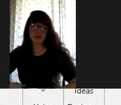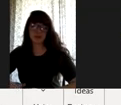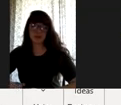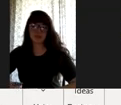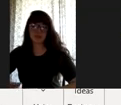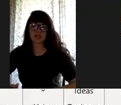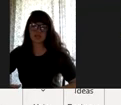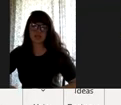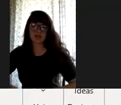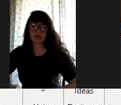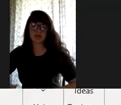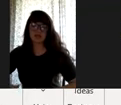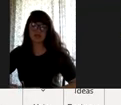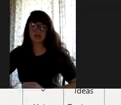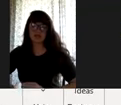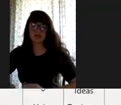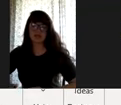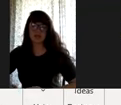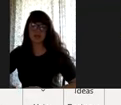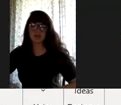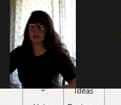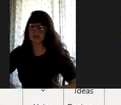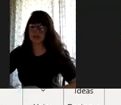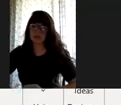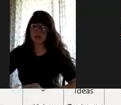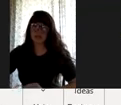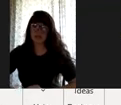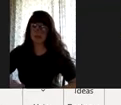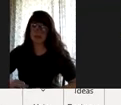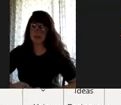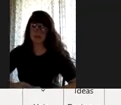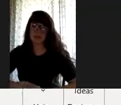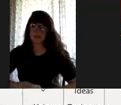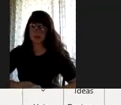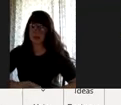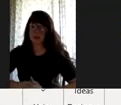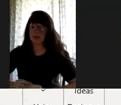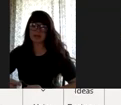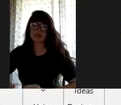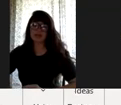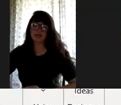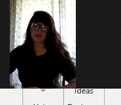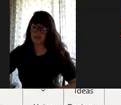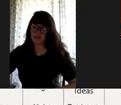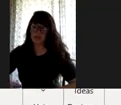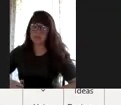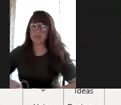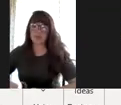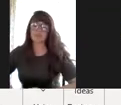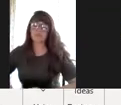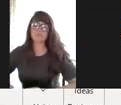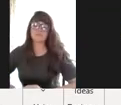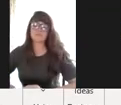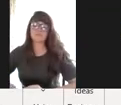in our tribulations, knowing that tribulation brings about perseverance. And perseverance, proven character. And proven character,